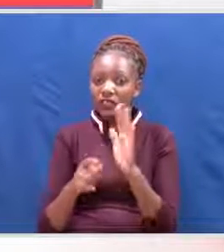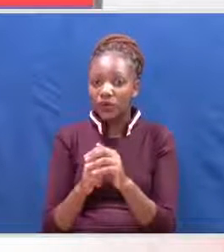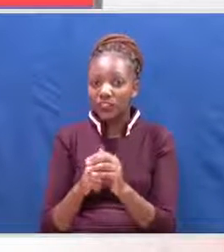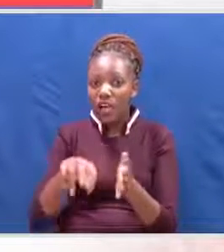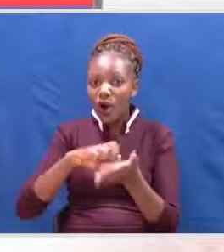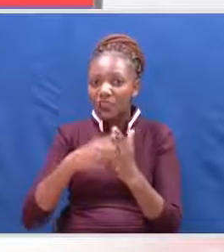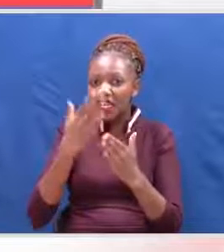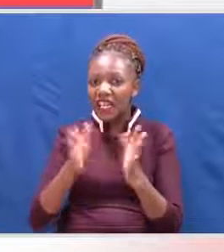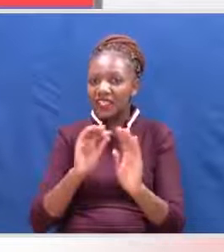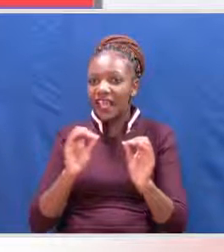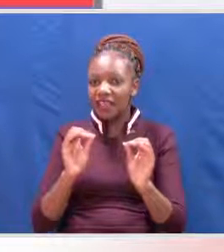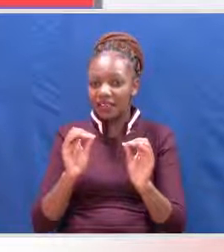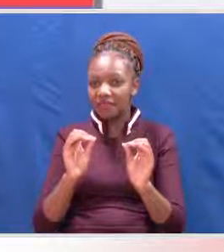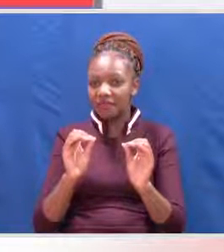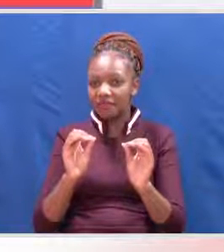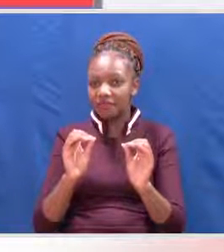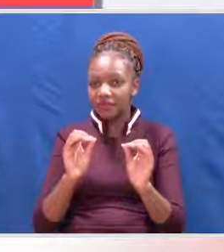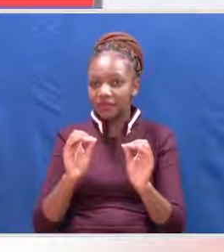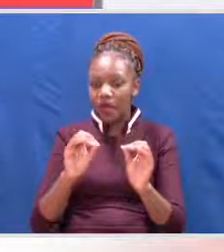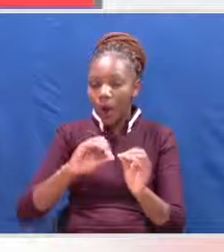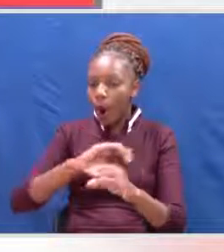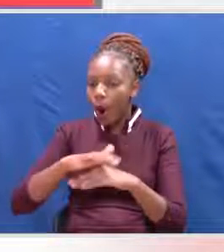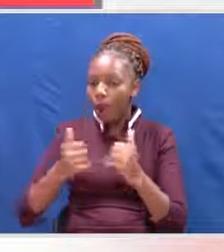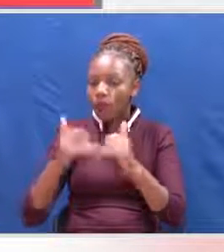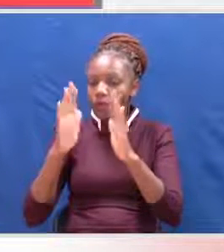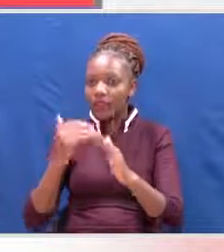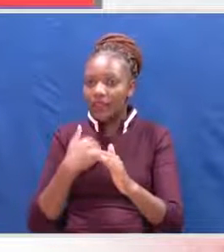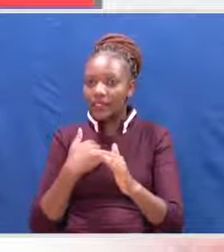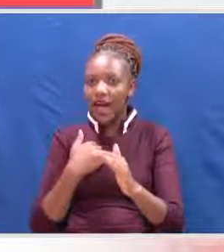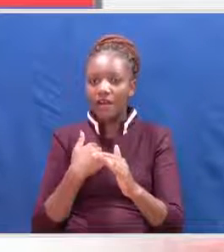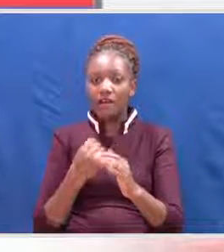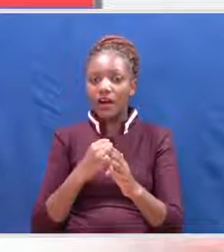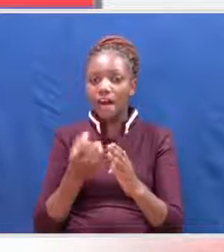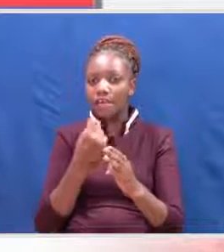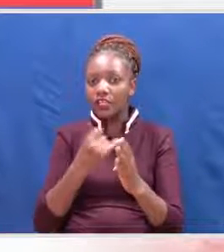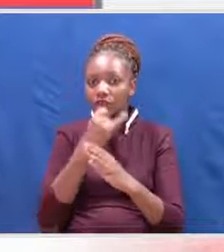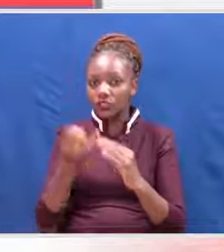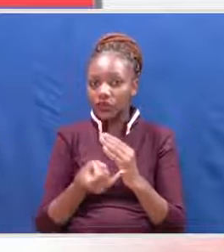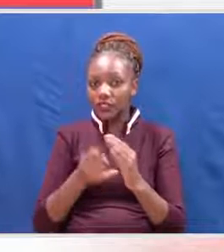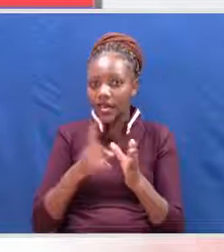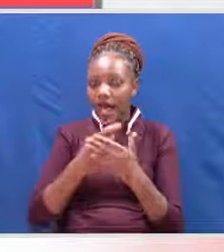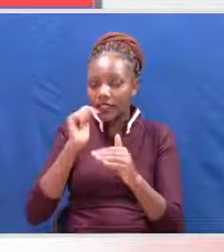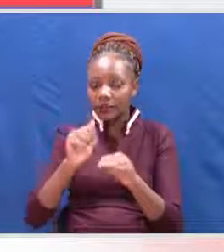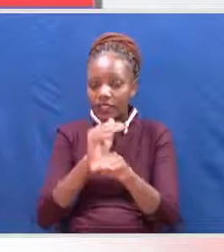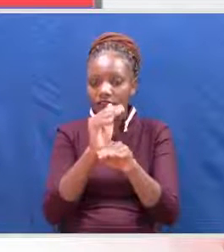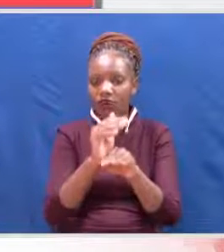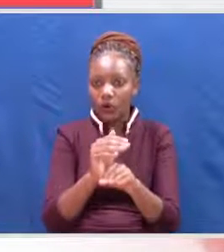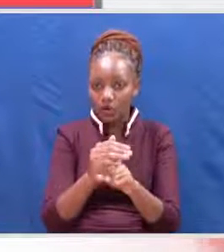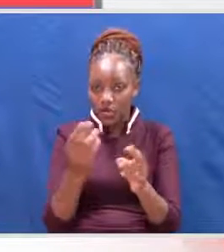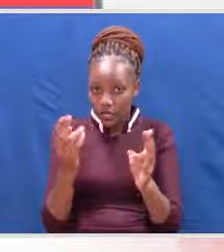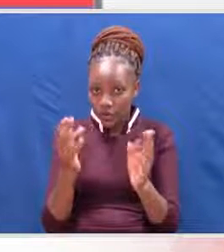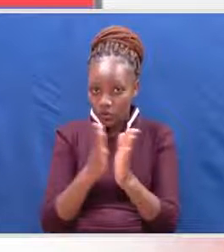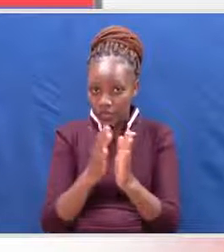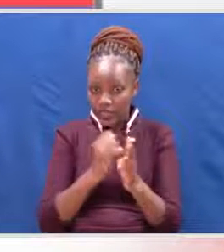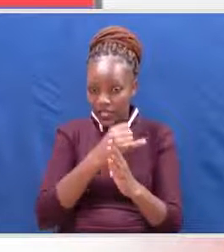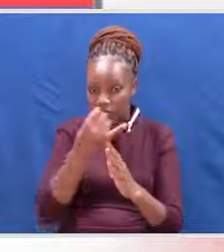insurance because our players are covered under insurance. So he's supposed to follow up the payment with the insurance. So you know the problem came in because when you are